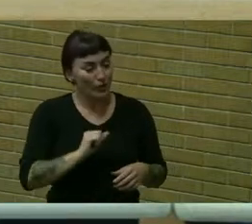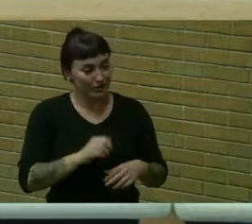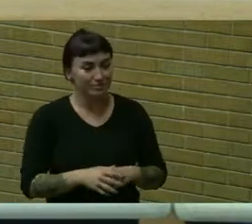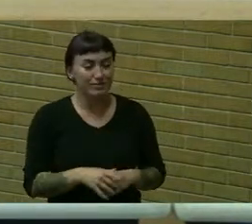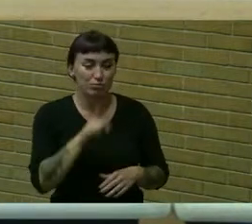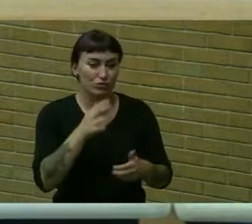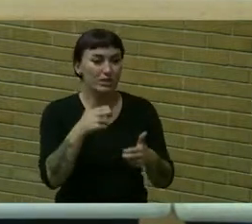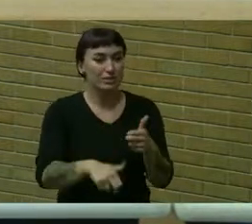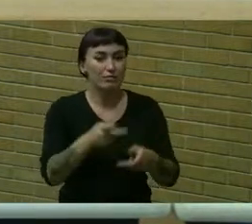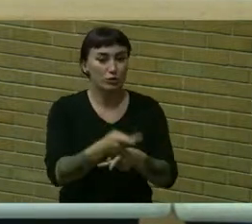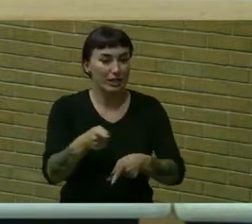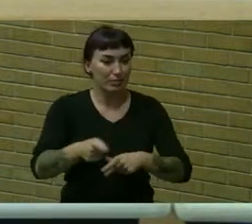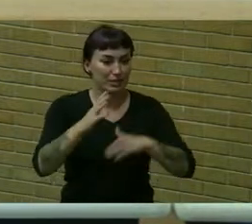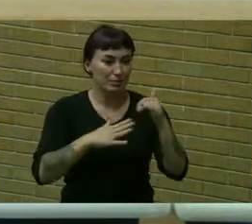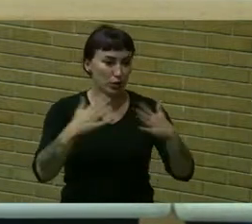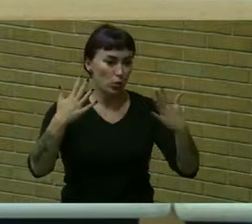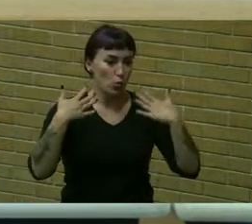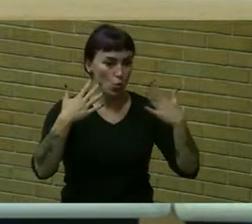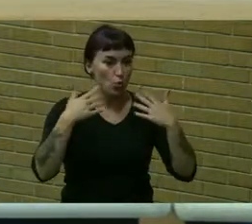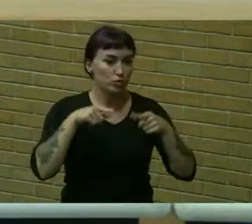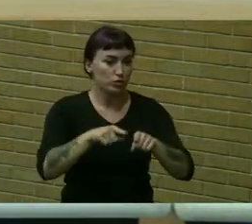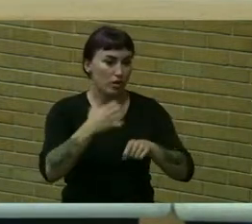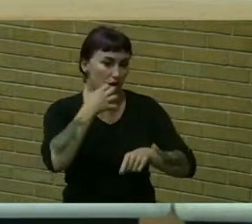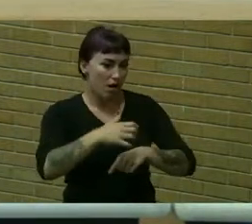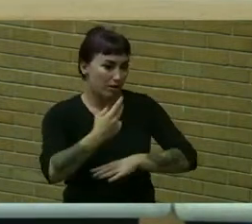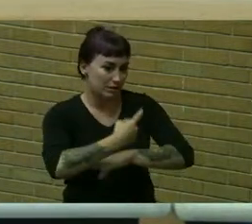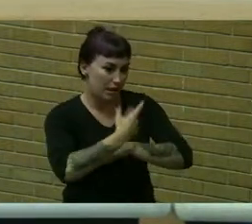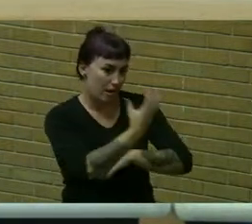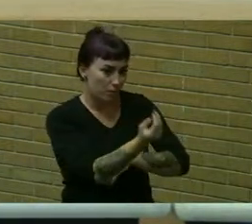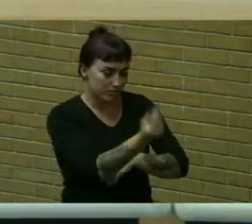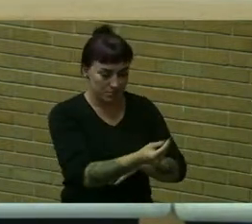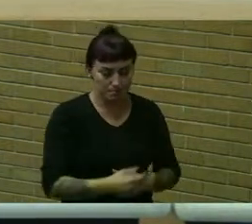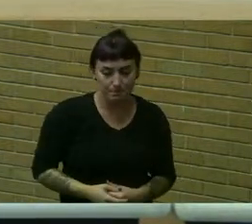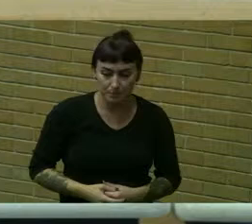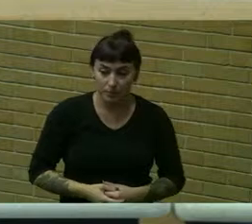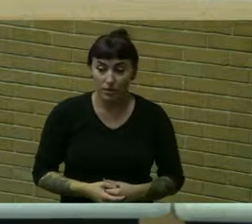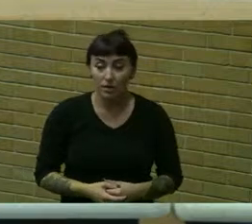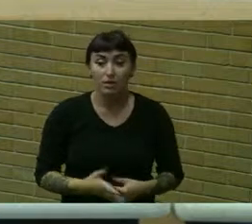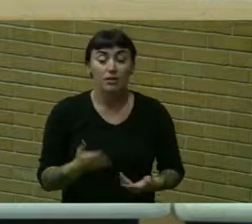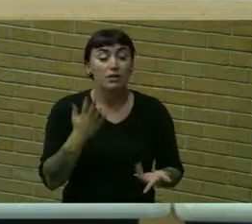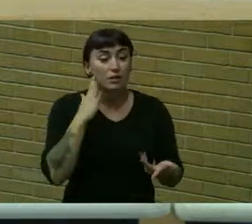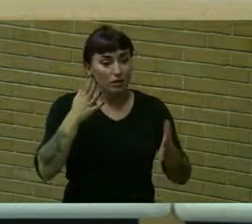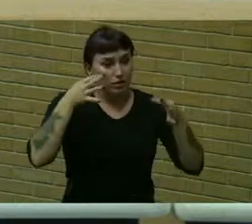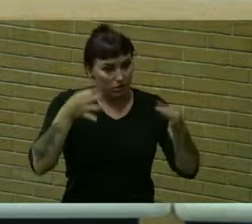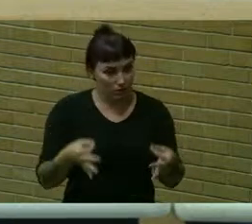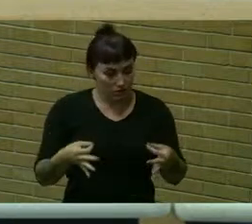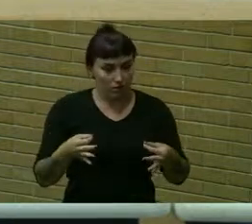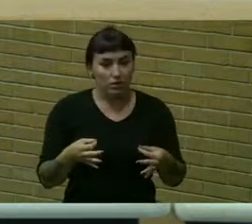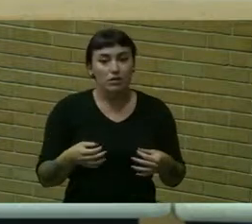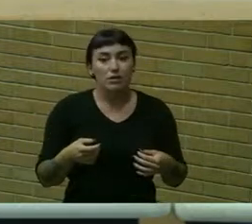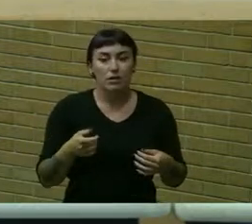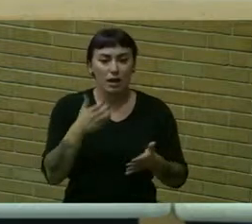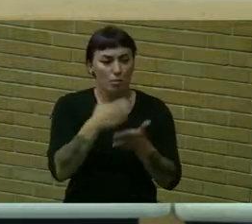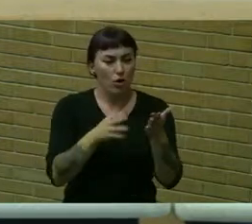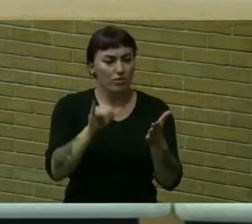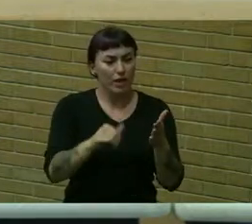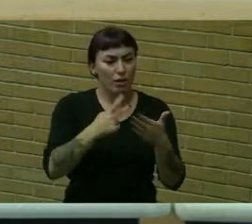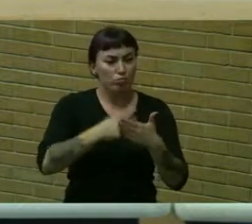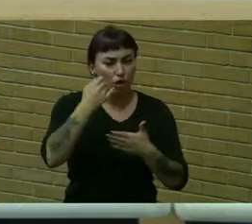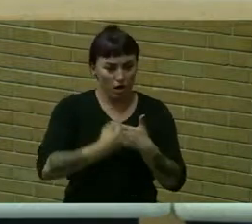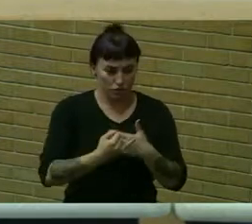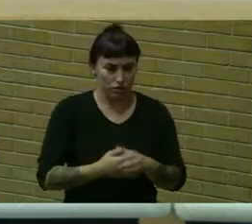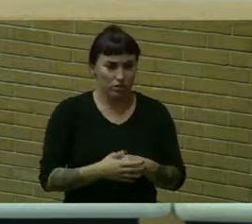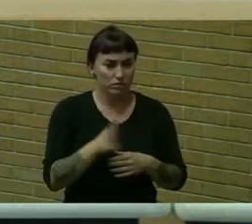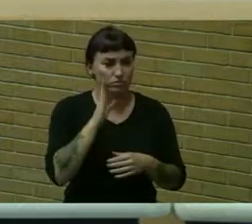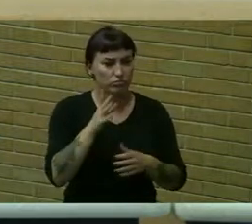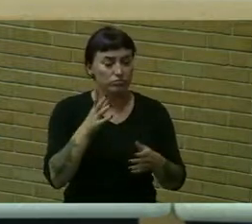really tough to keep this building cool on hot days. So we've made a decision as part of that project